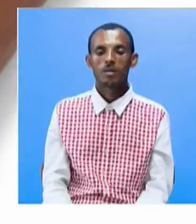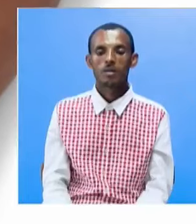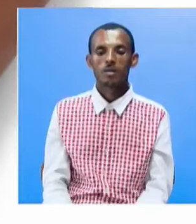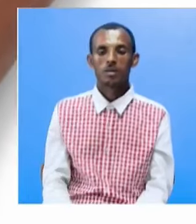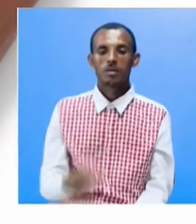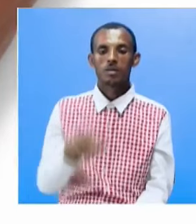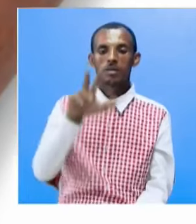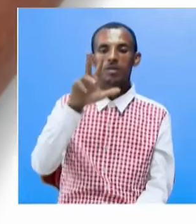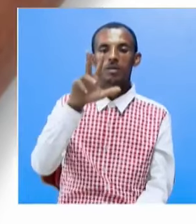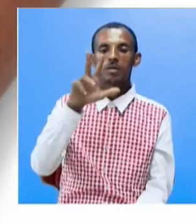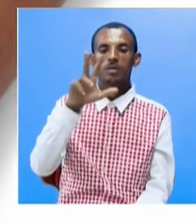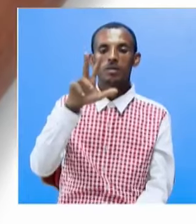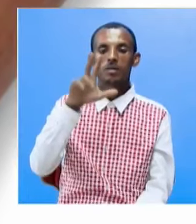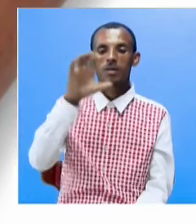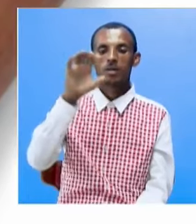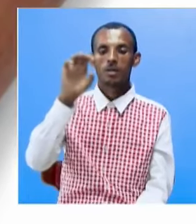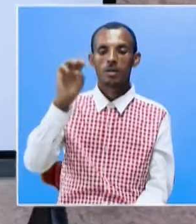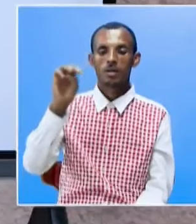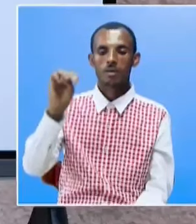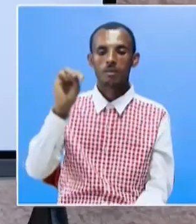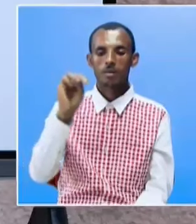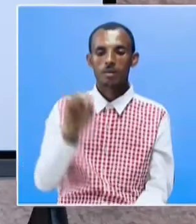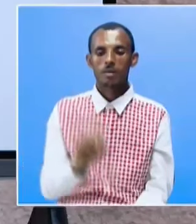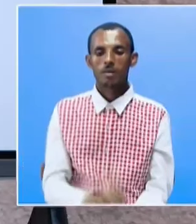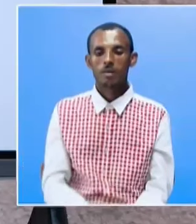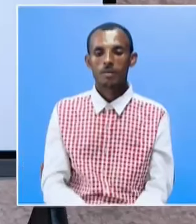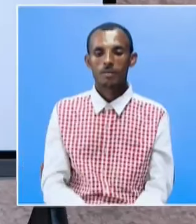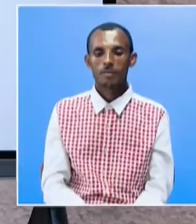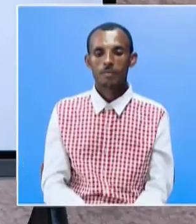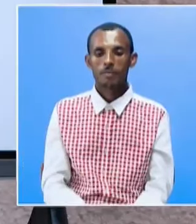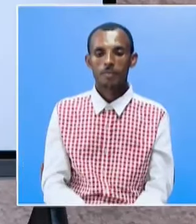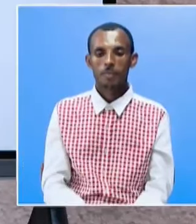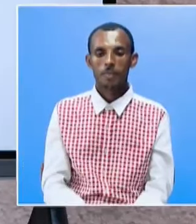3 centimeter.